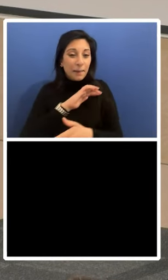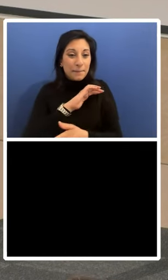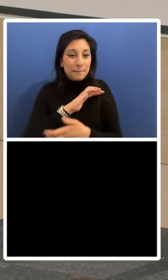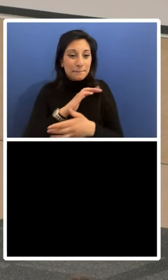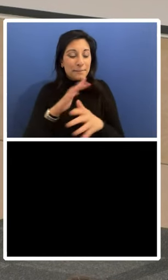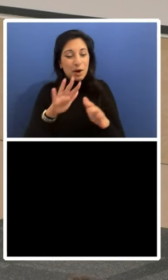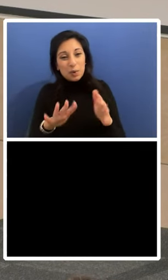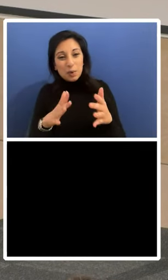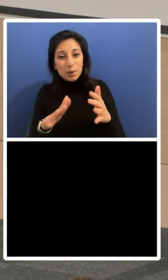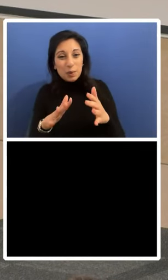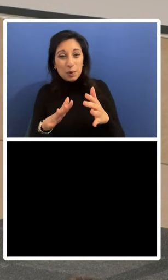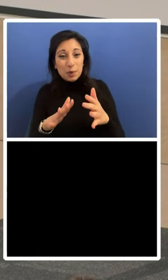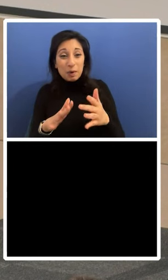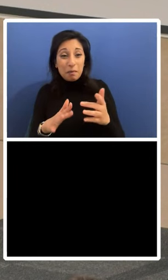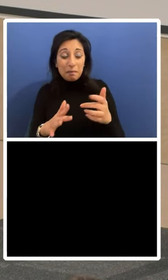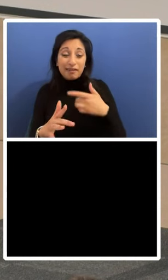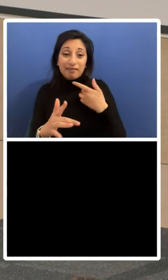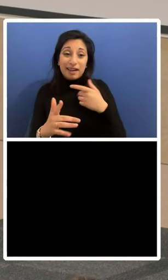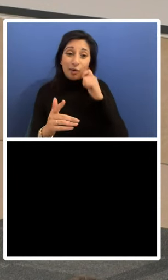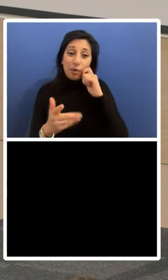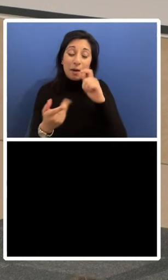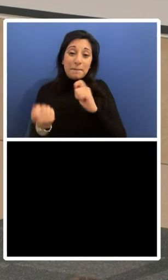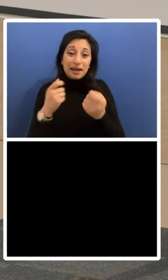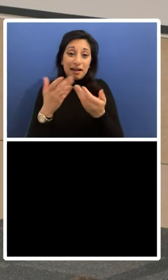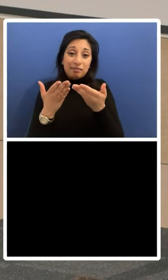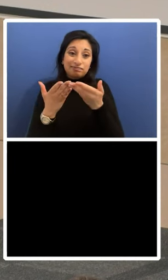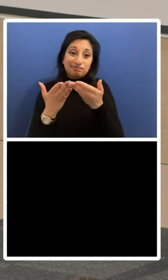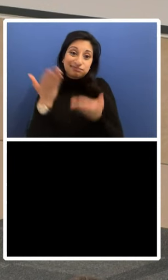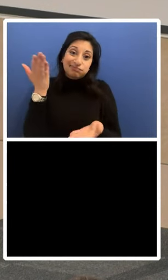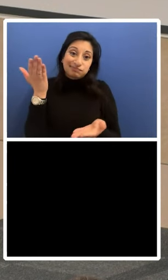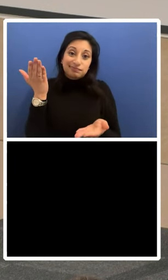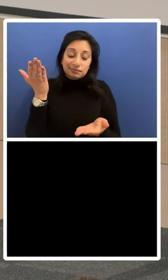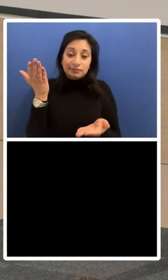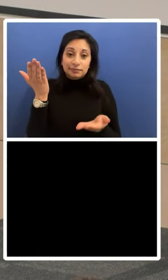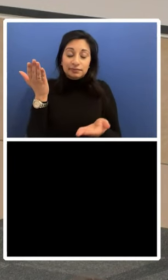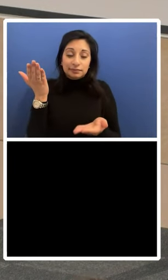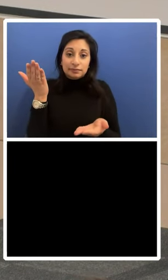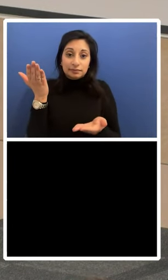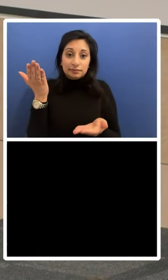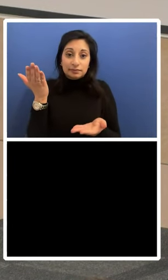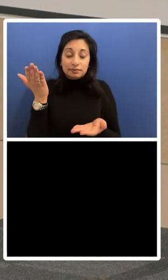That's going to get worse. It's going to get quite dramatically worse. Living standards are going to continue to fall. It's going to be really, really difficult. And